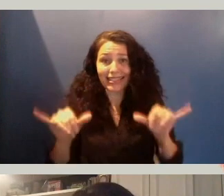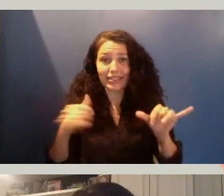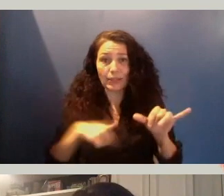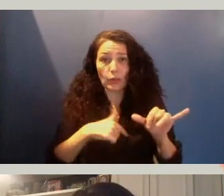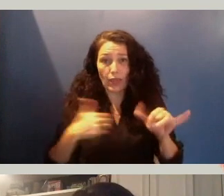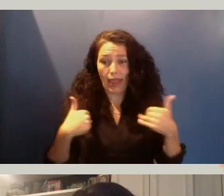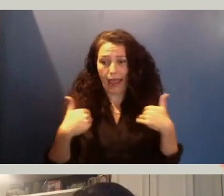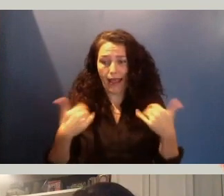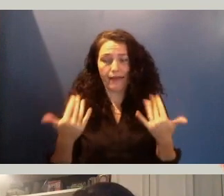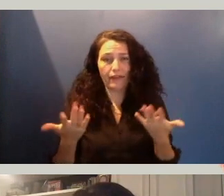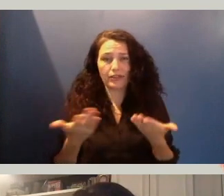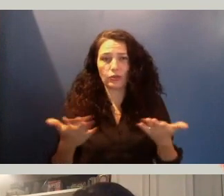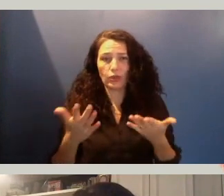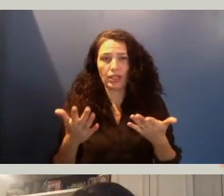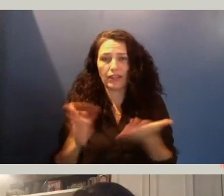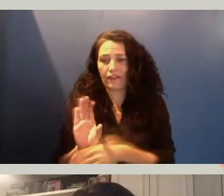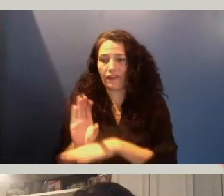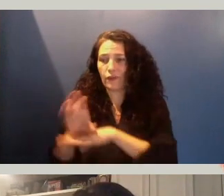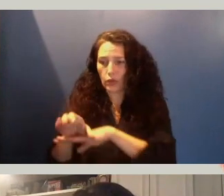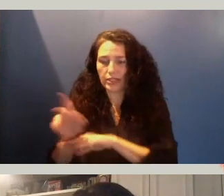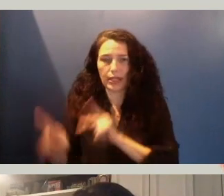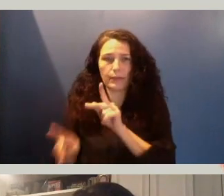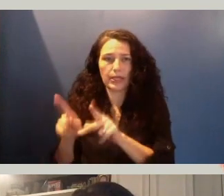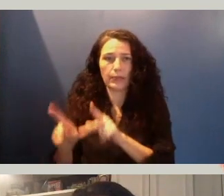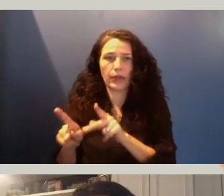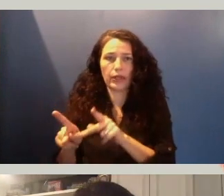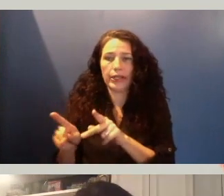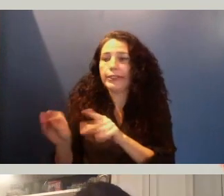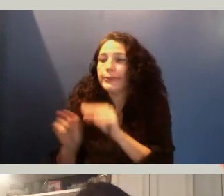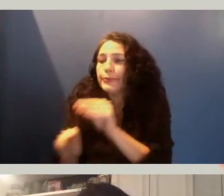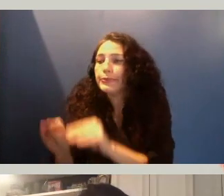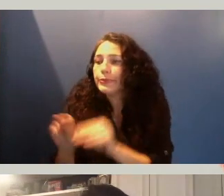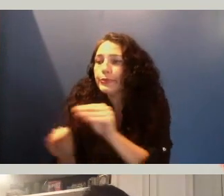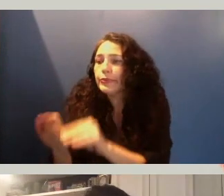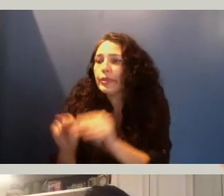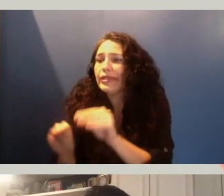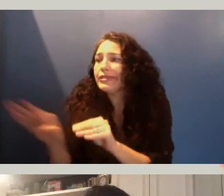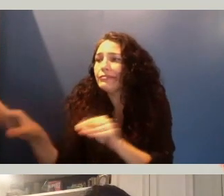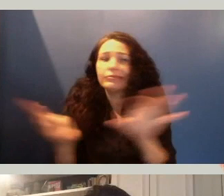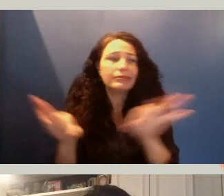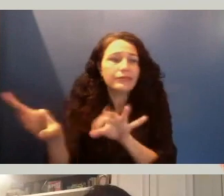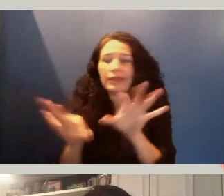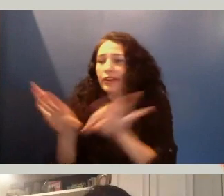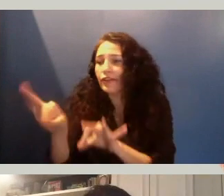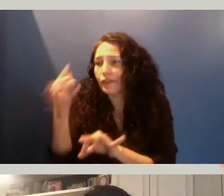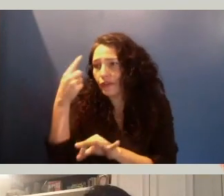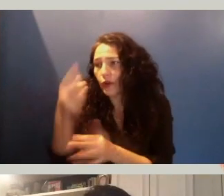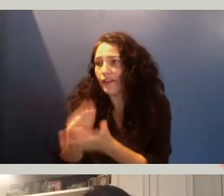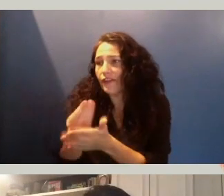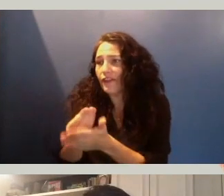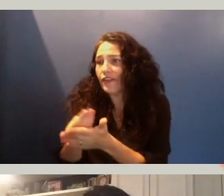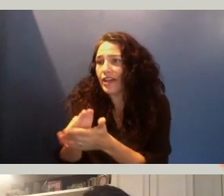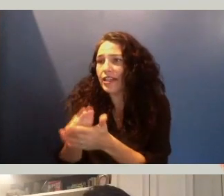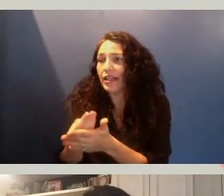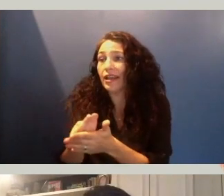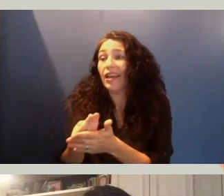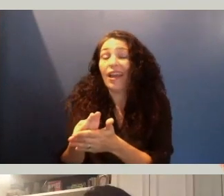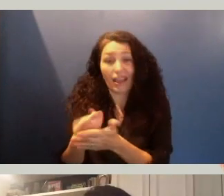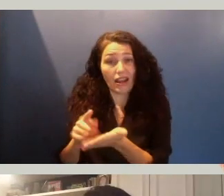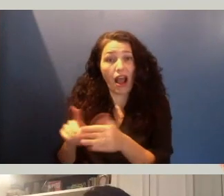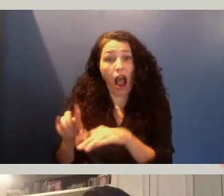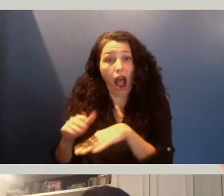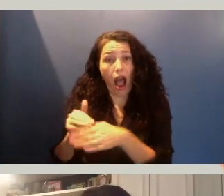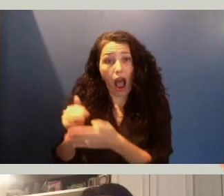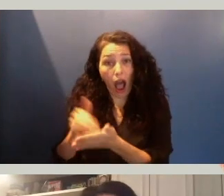have to piecemeal the funding and in many cases rely on equity financing,